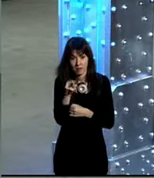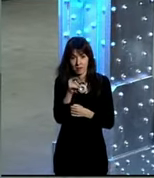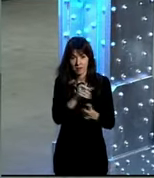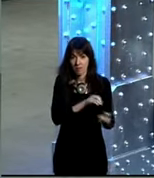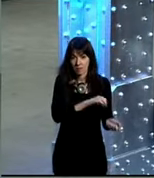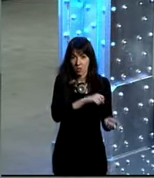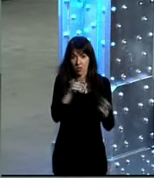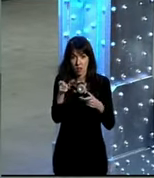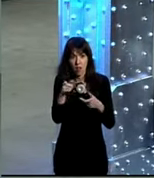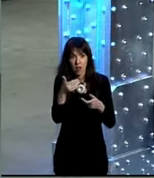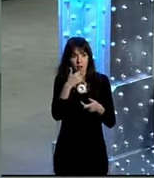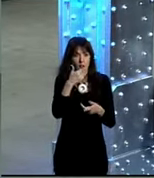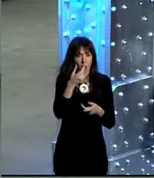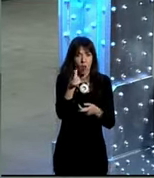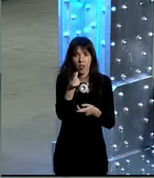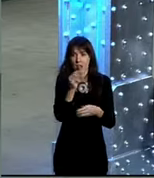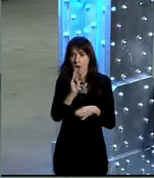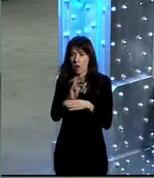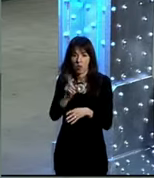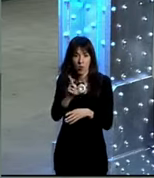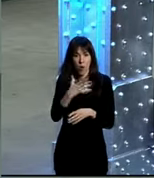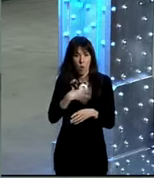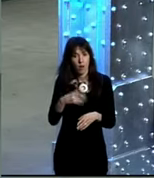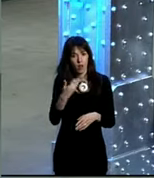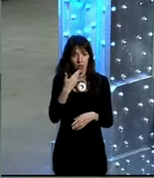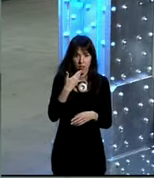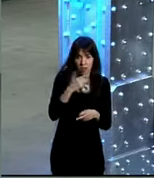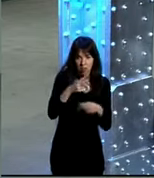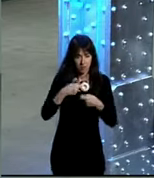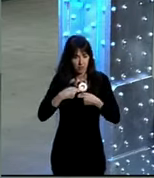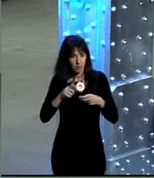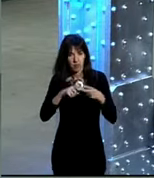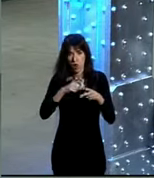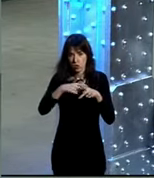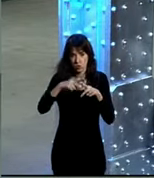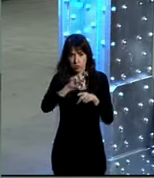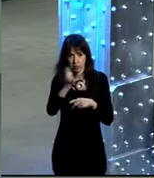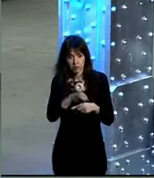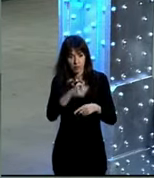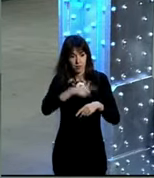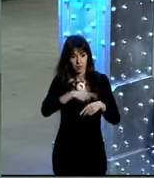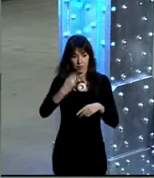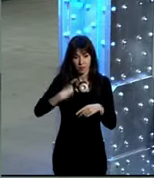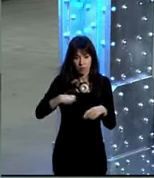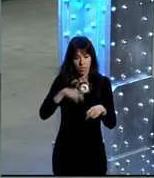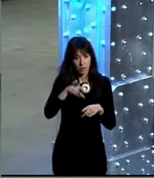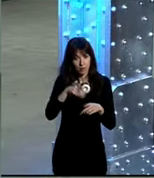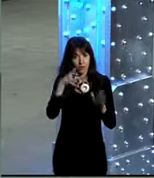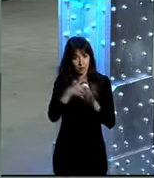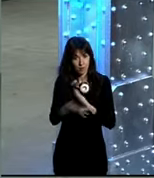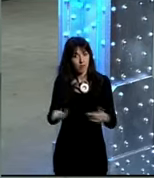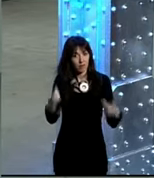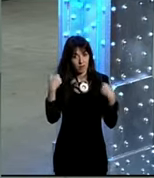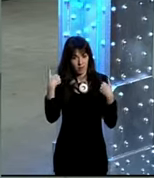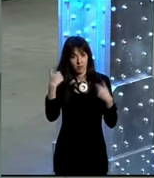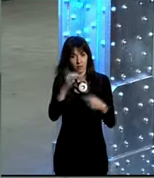else. At the same time, it's a great responsibility. We're intruding, even if we are invited, we're intruding on